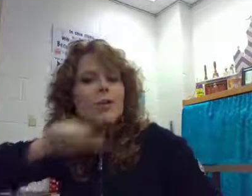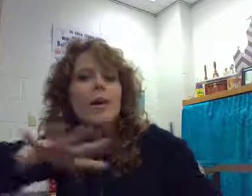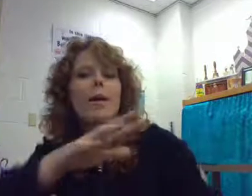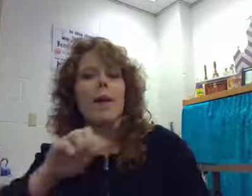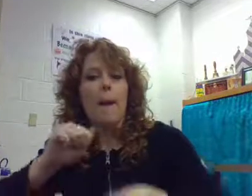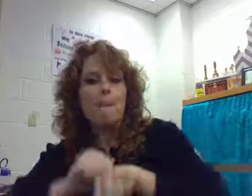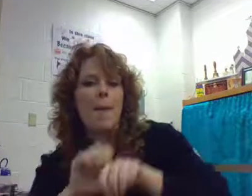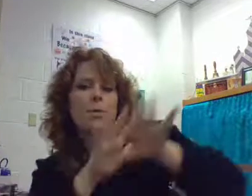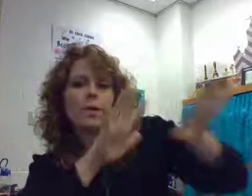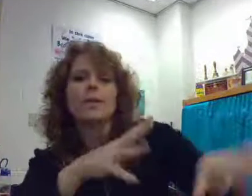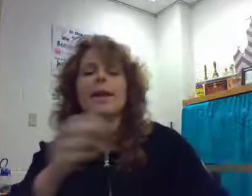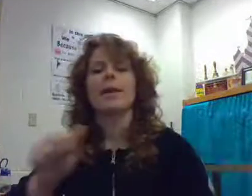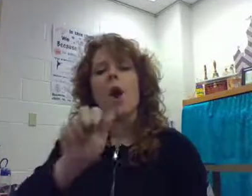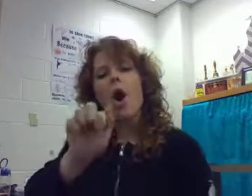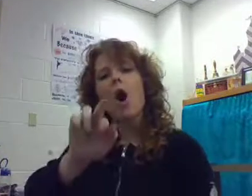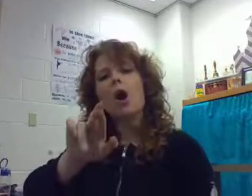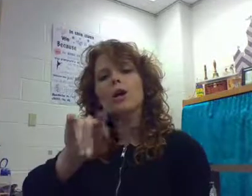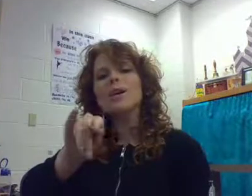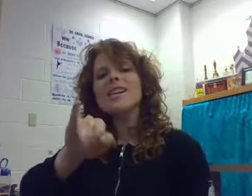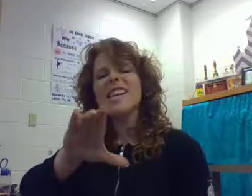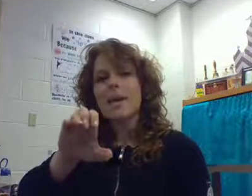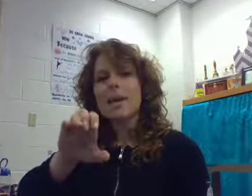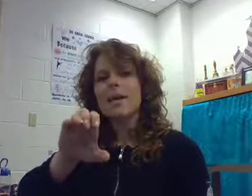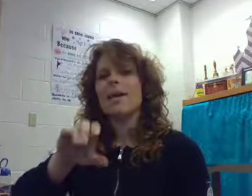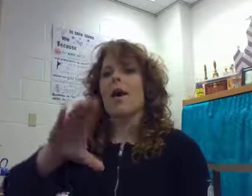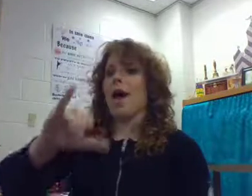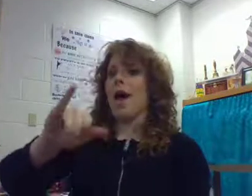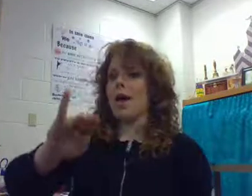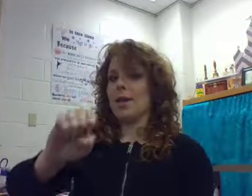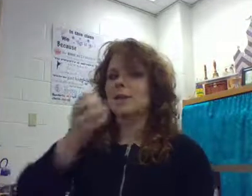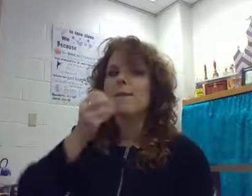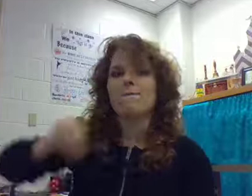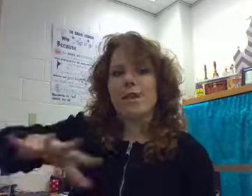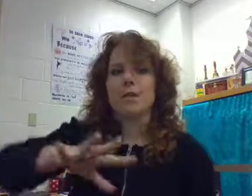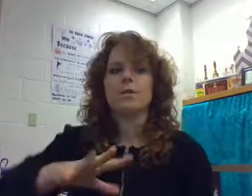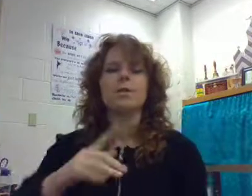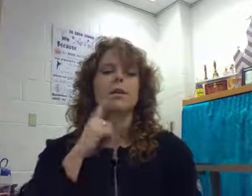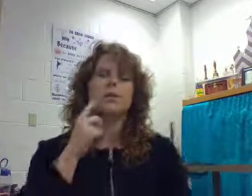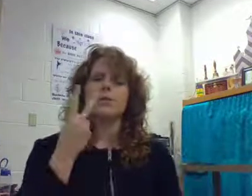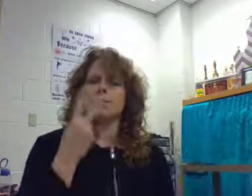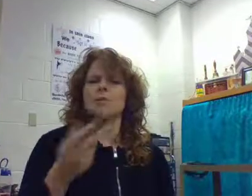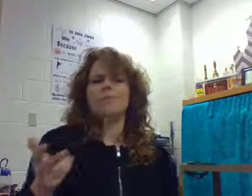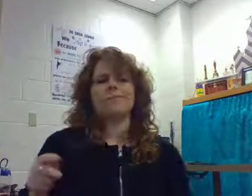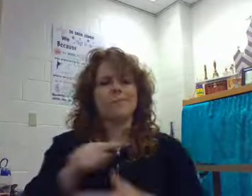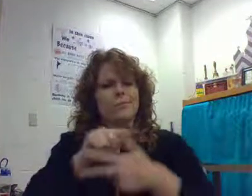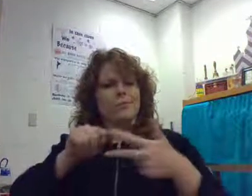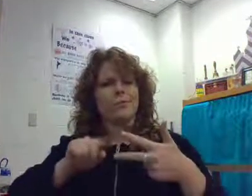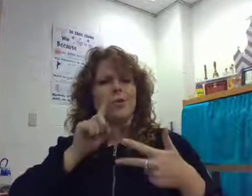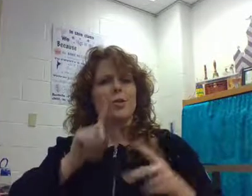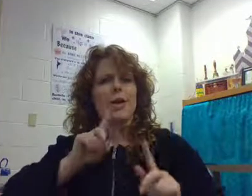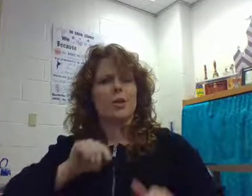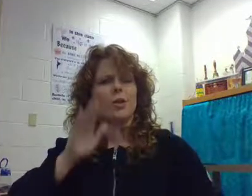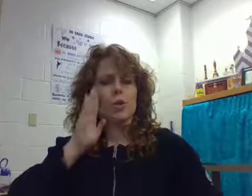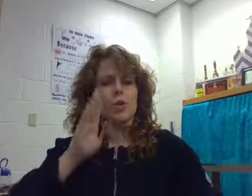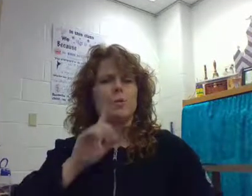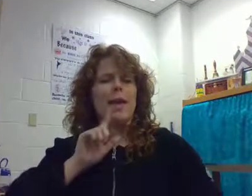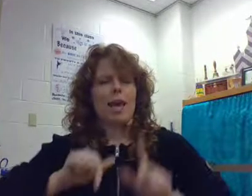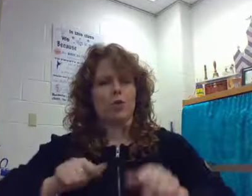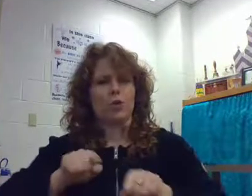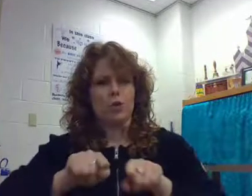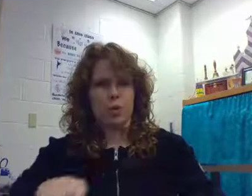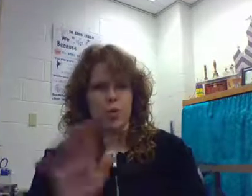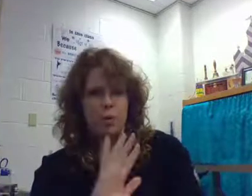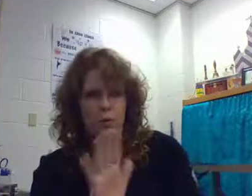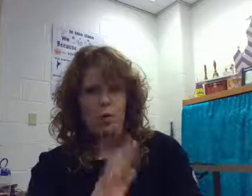ice fields. If you take a look at your guided notes, you can see what notes you are going to be answering today while you watch this video. So let's go ahead and get